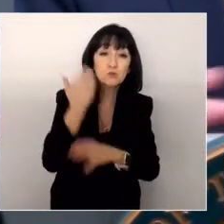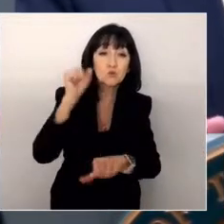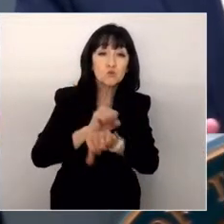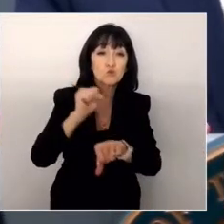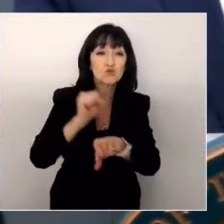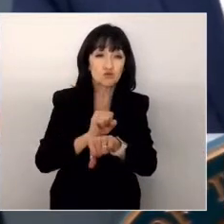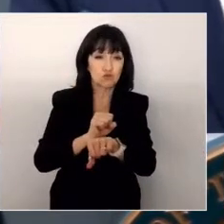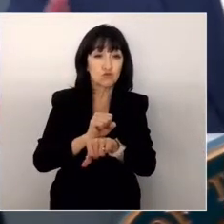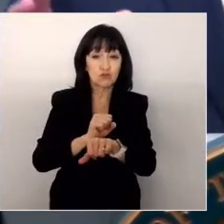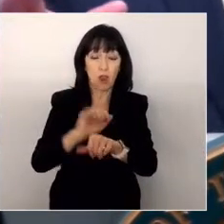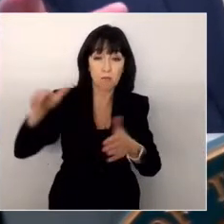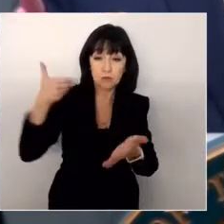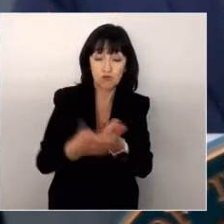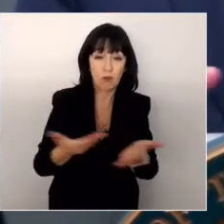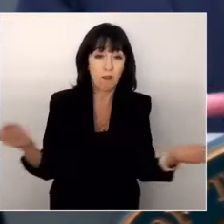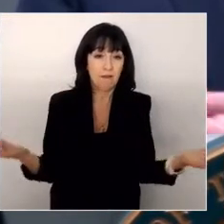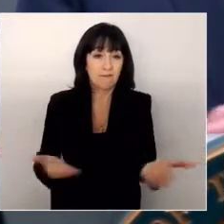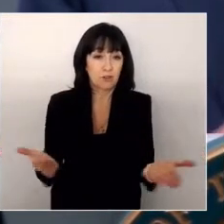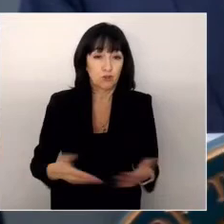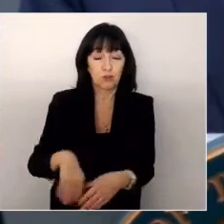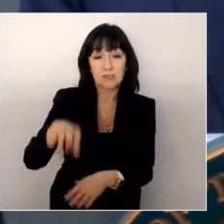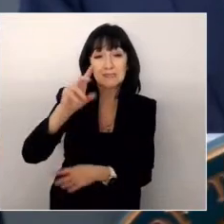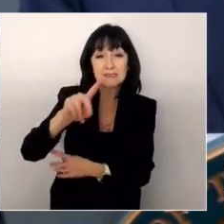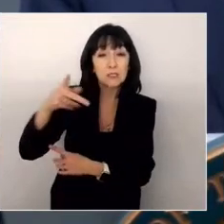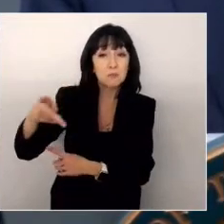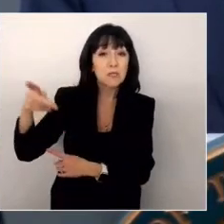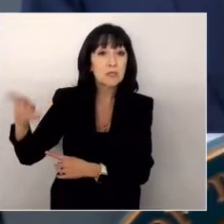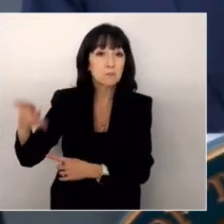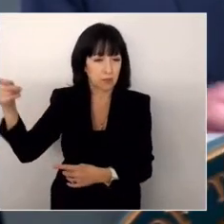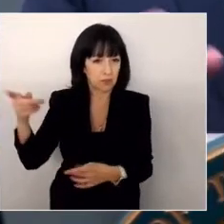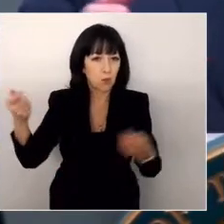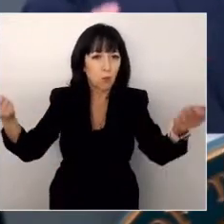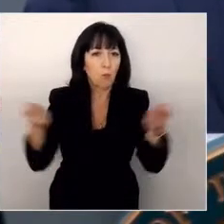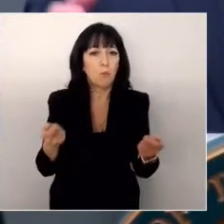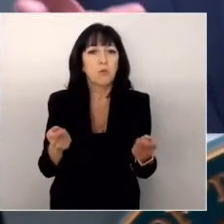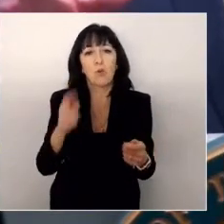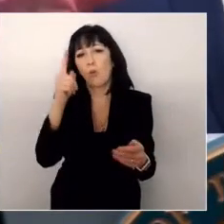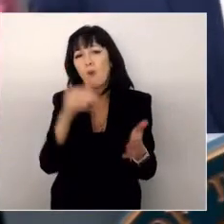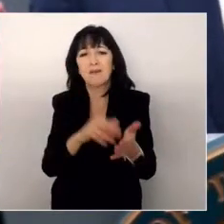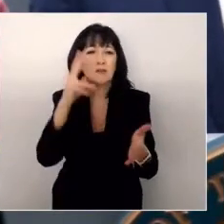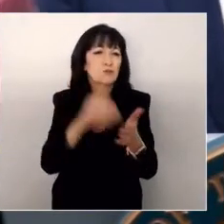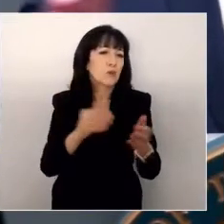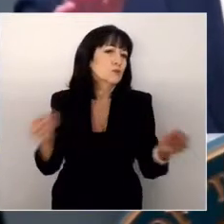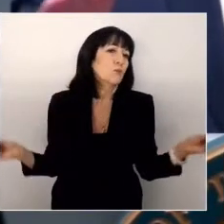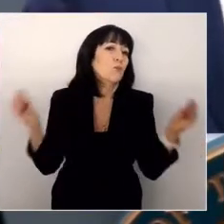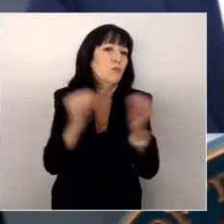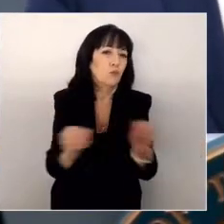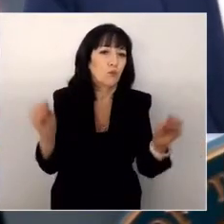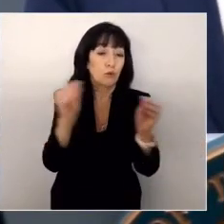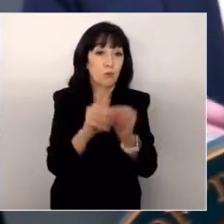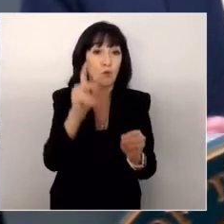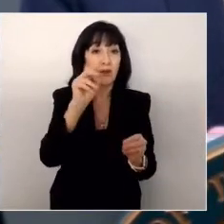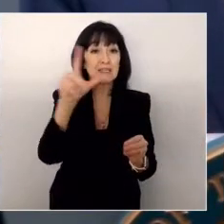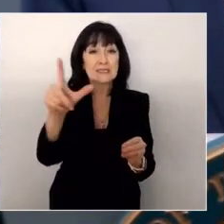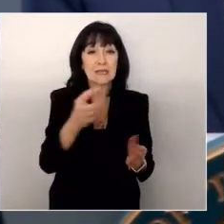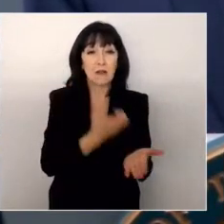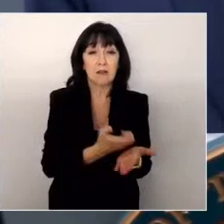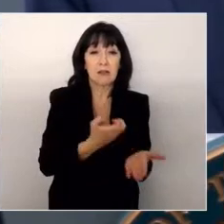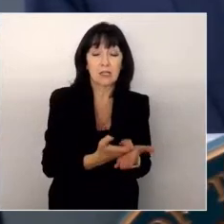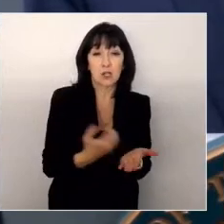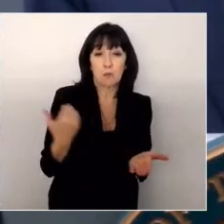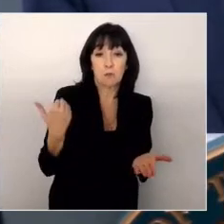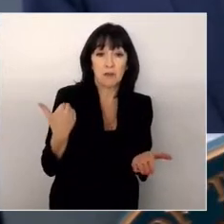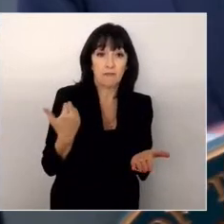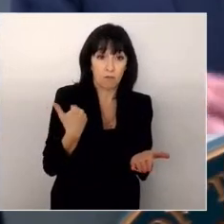The DPP helped them retain thousands more. Delaware's economy has rebounded from the worst effects of